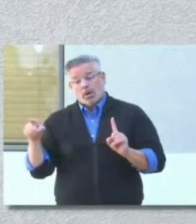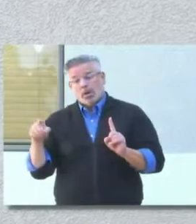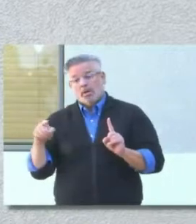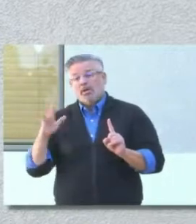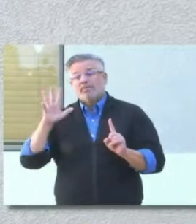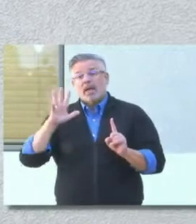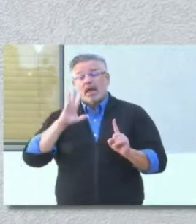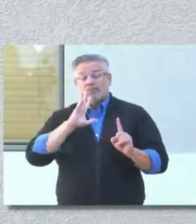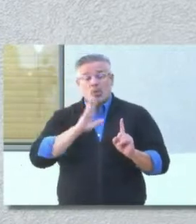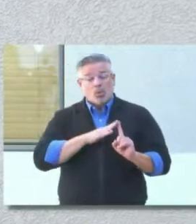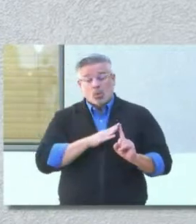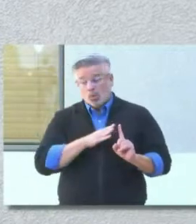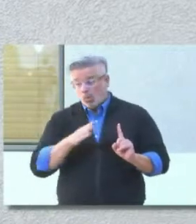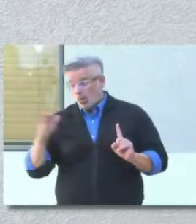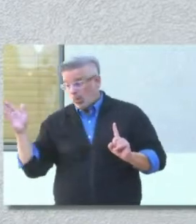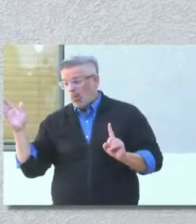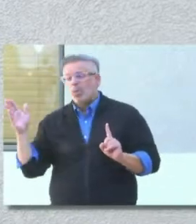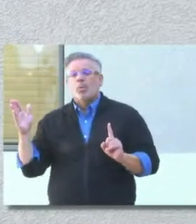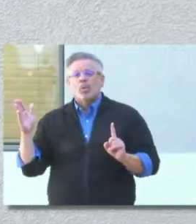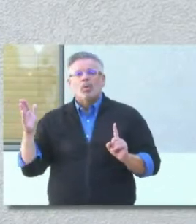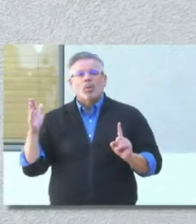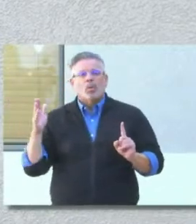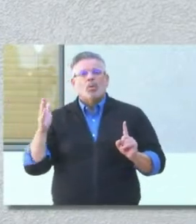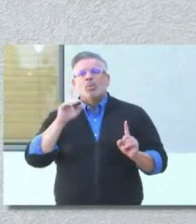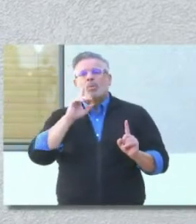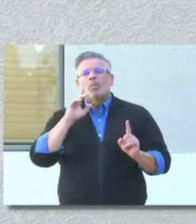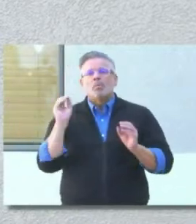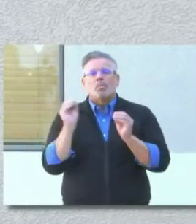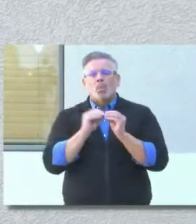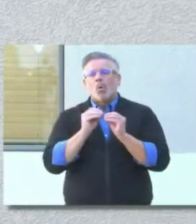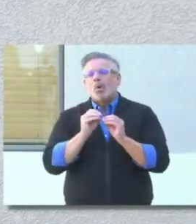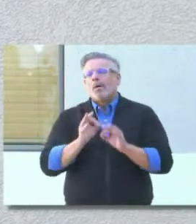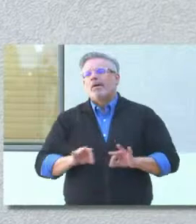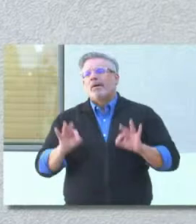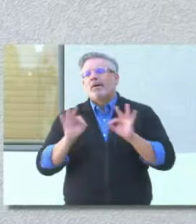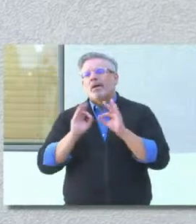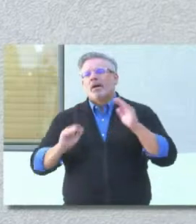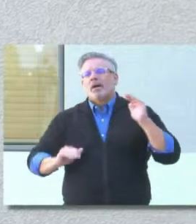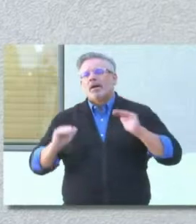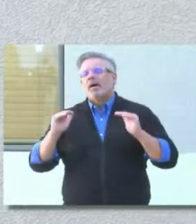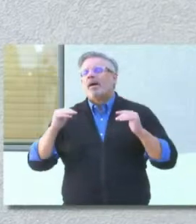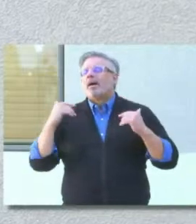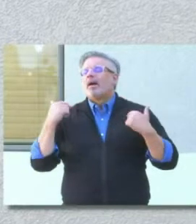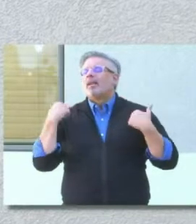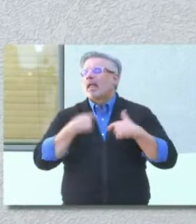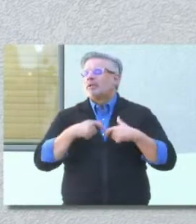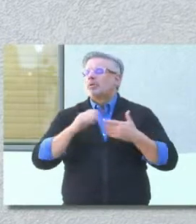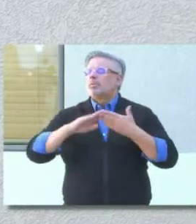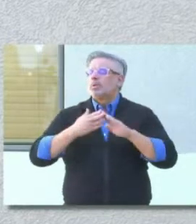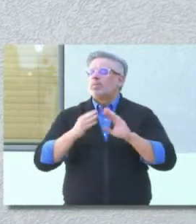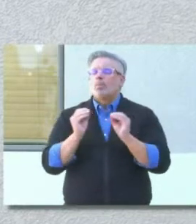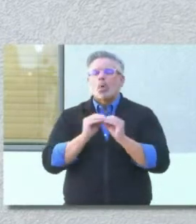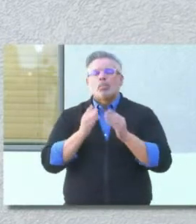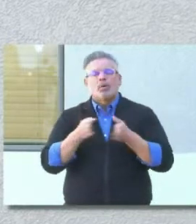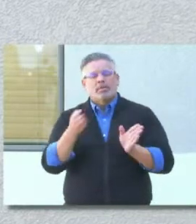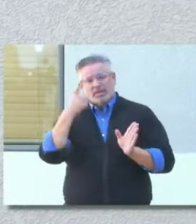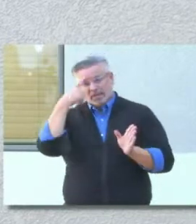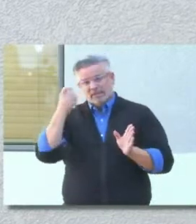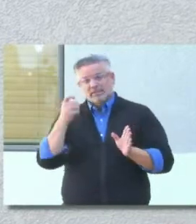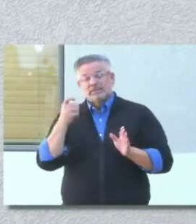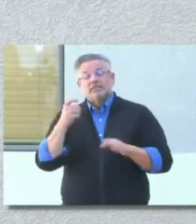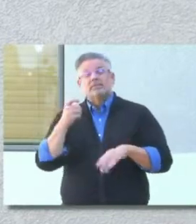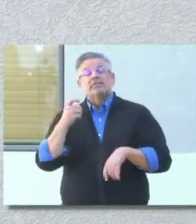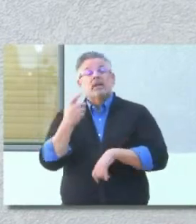now 5-year-olds and older, we're going to move the needle more significantly with the Latino community more broadly, not just because the